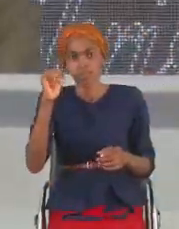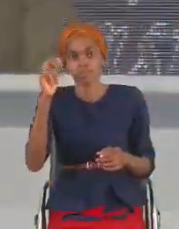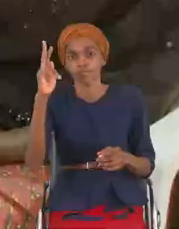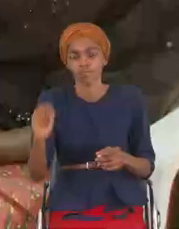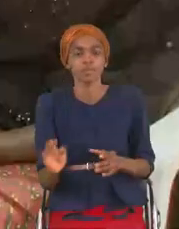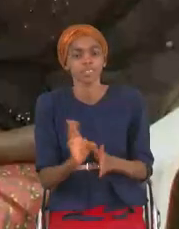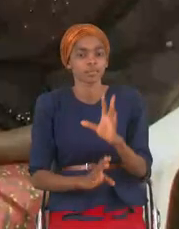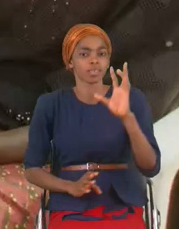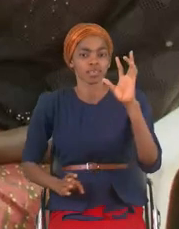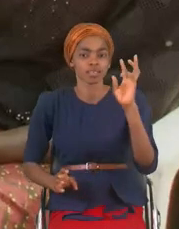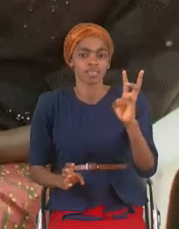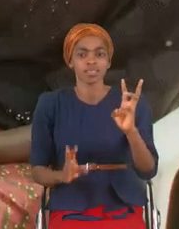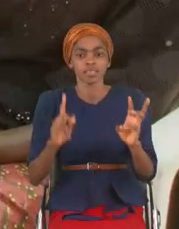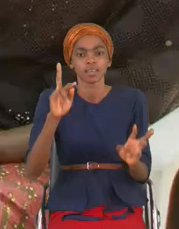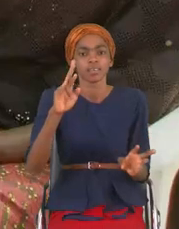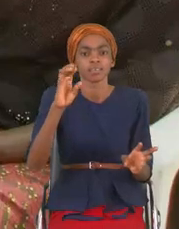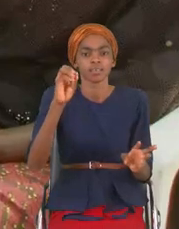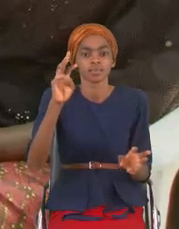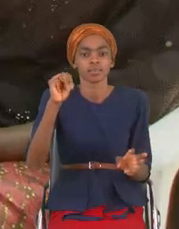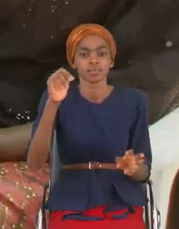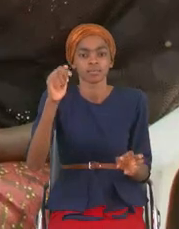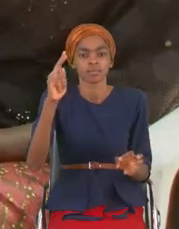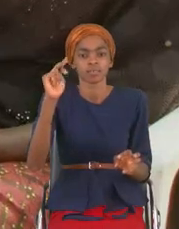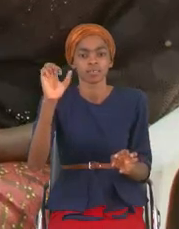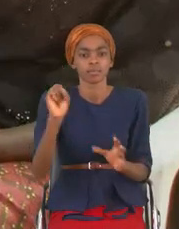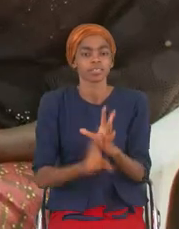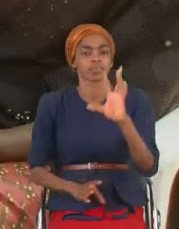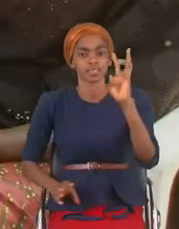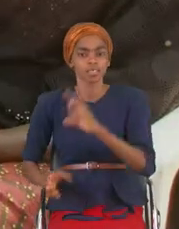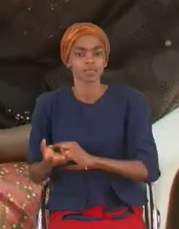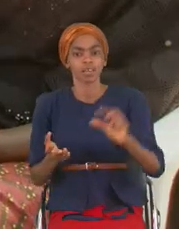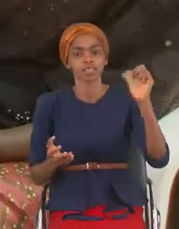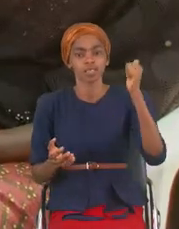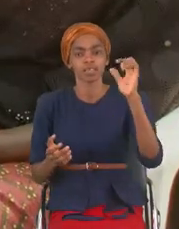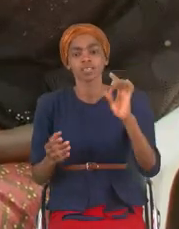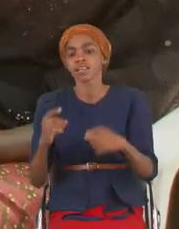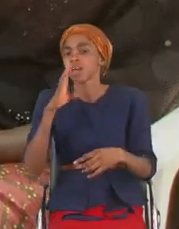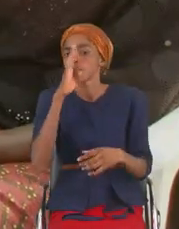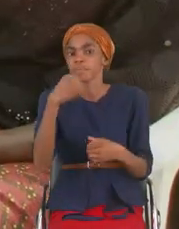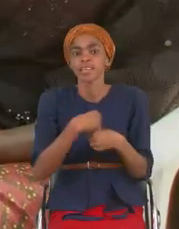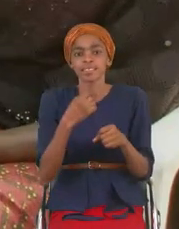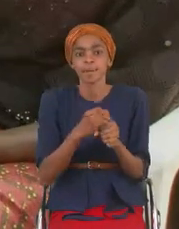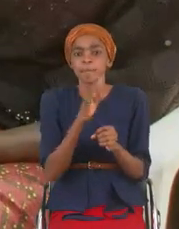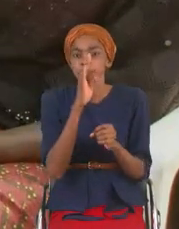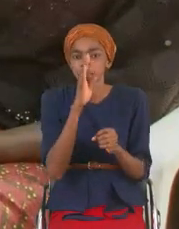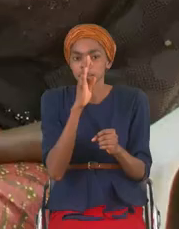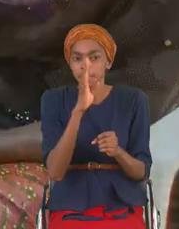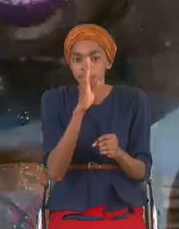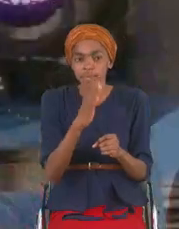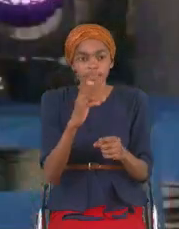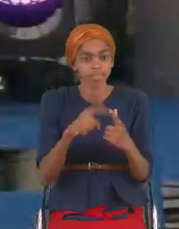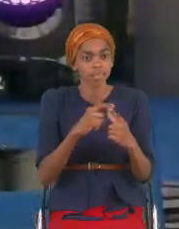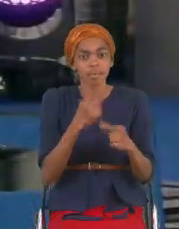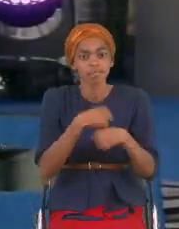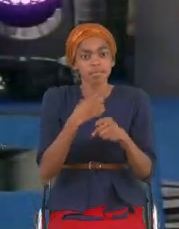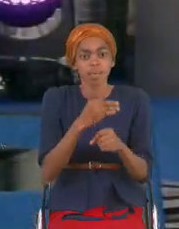18. In Romans chapter 6, verse 18, being then made free from sin. Is this making? It